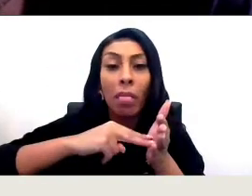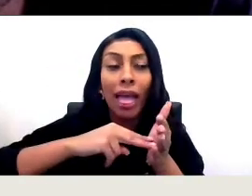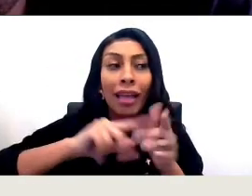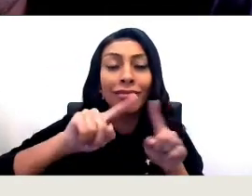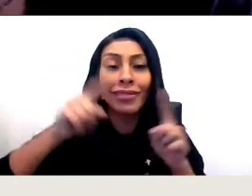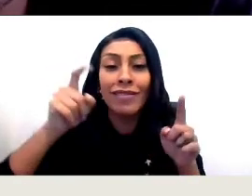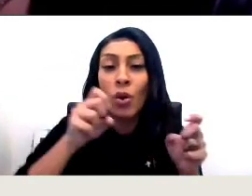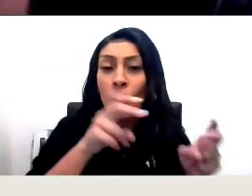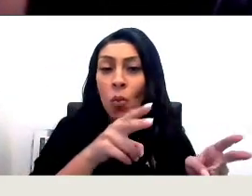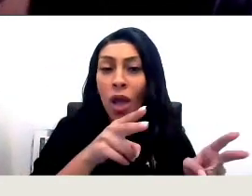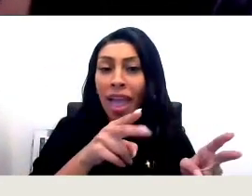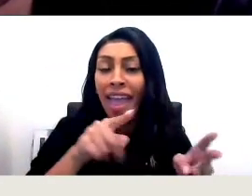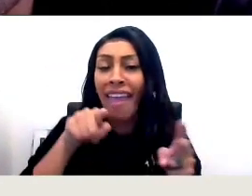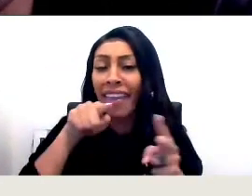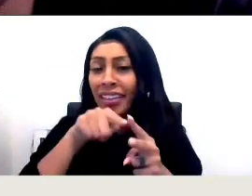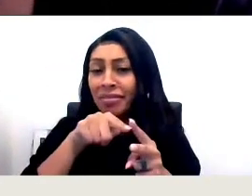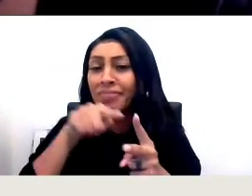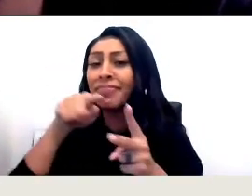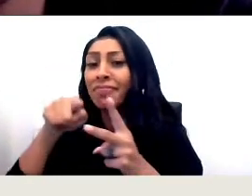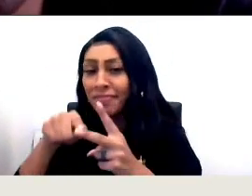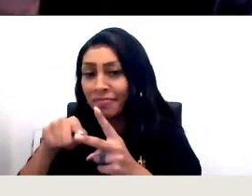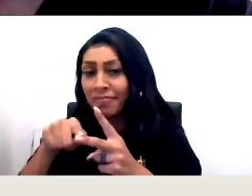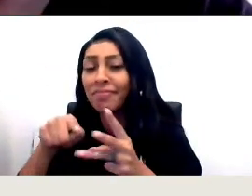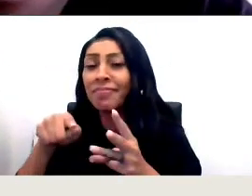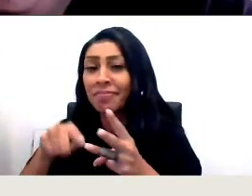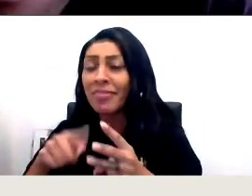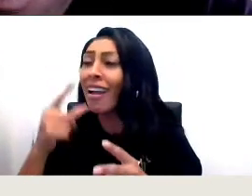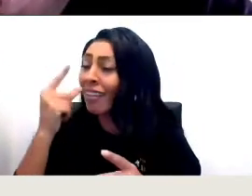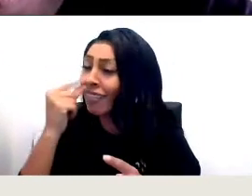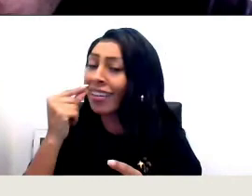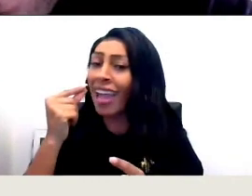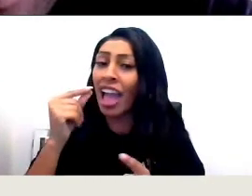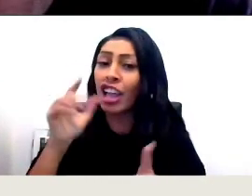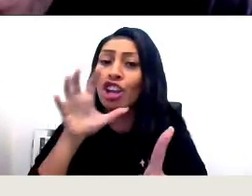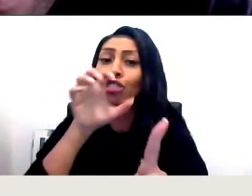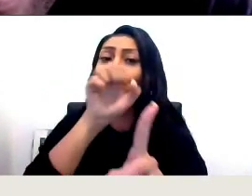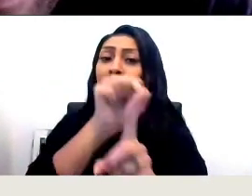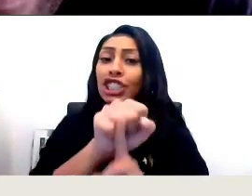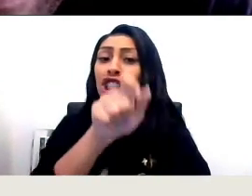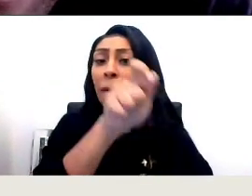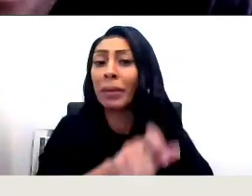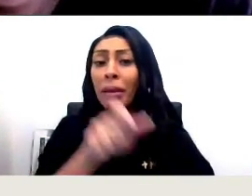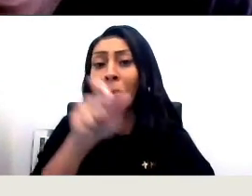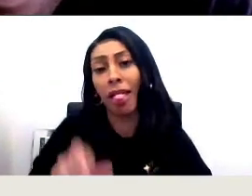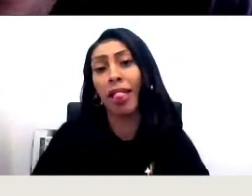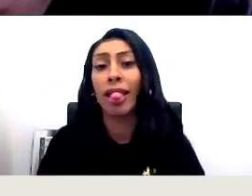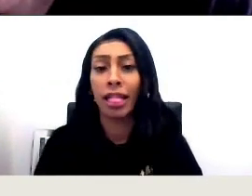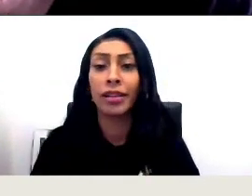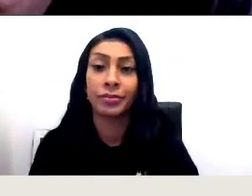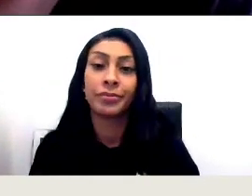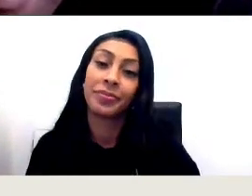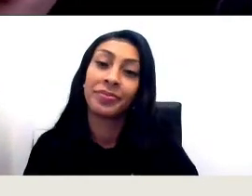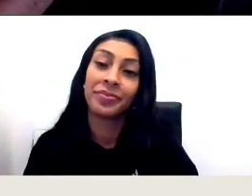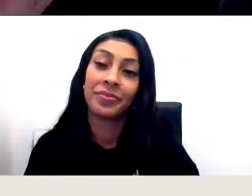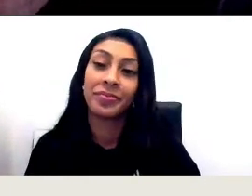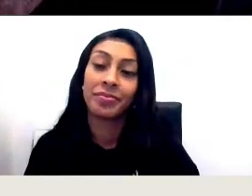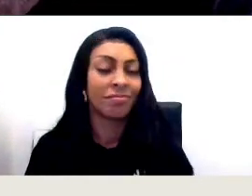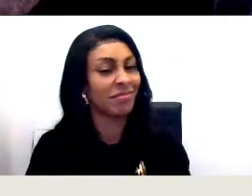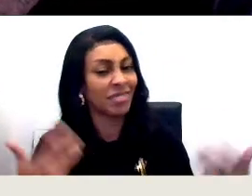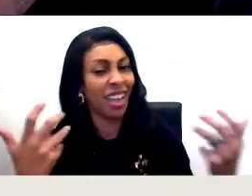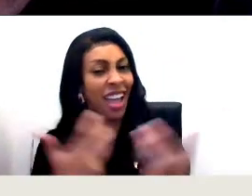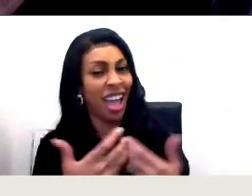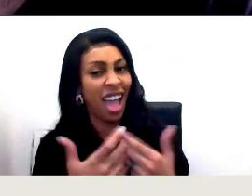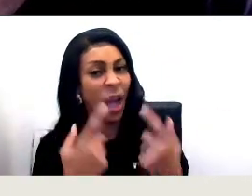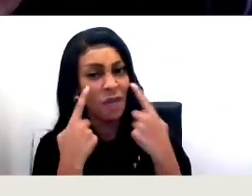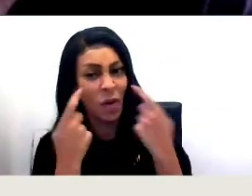ways in which the work can live and survive and can reach people differently. Right. Yeah. How have you